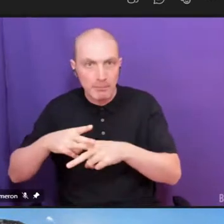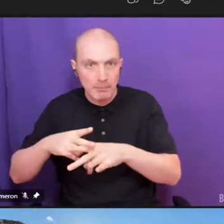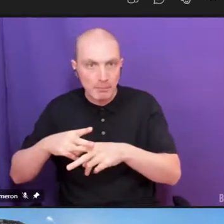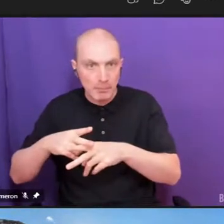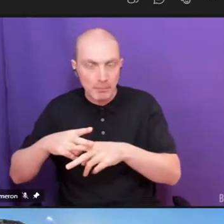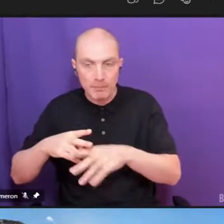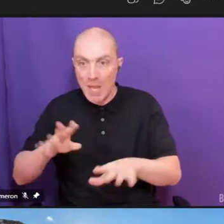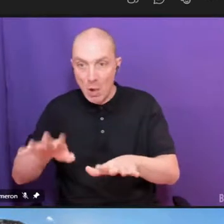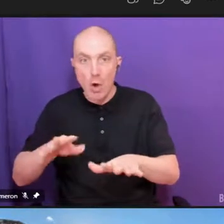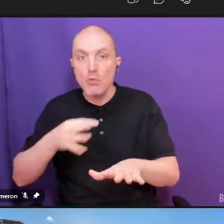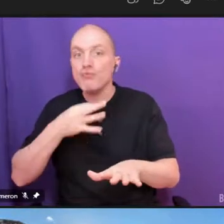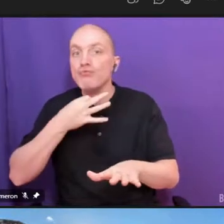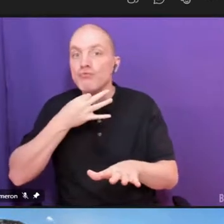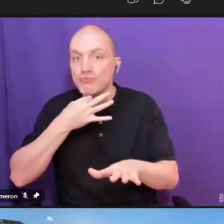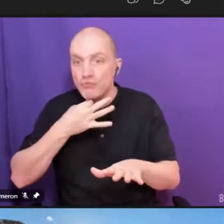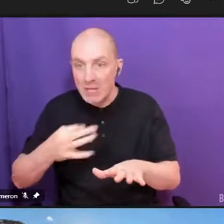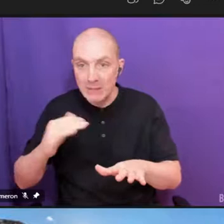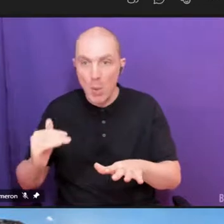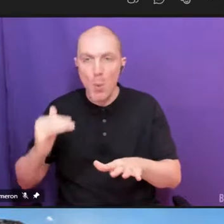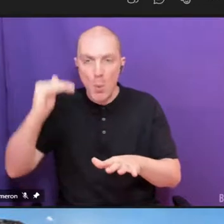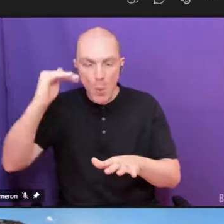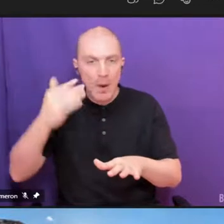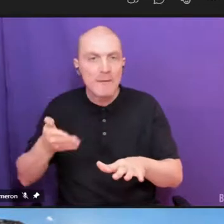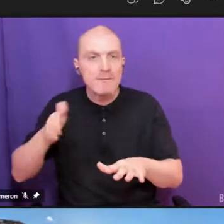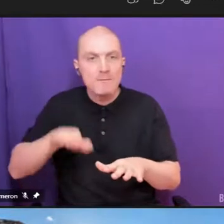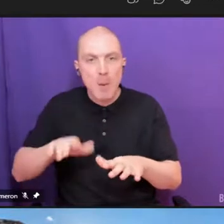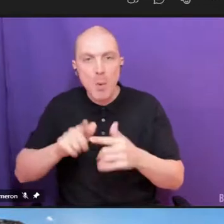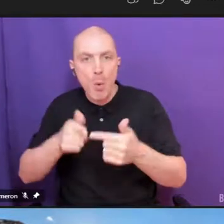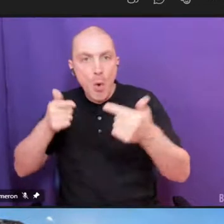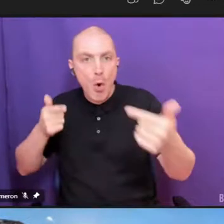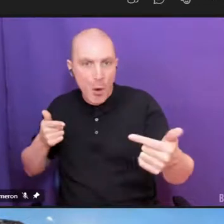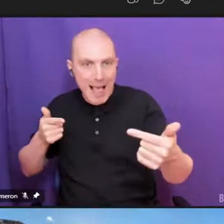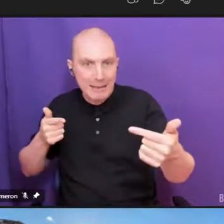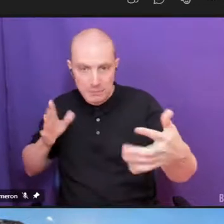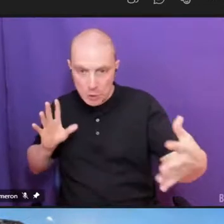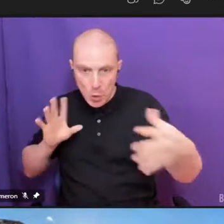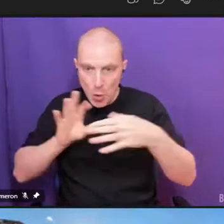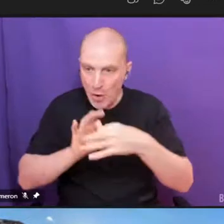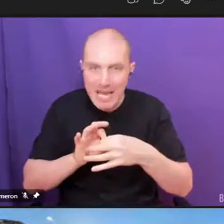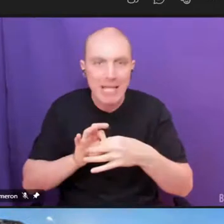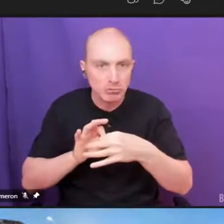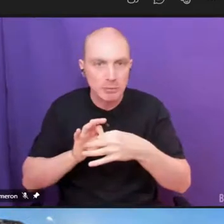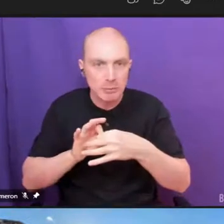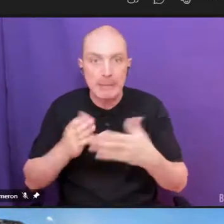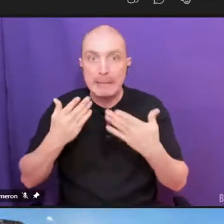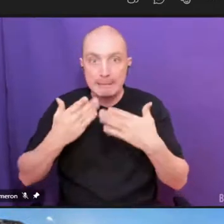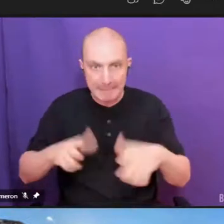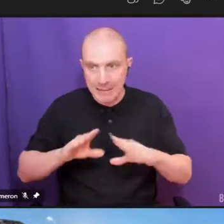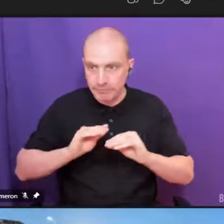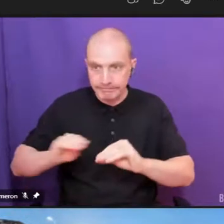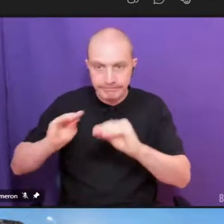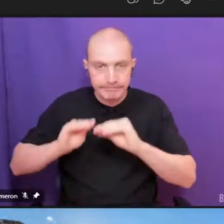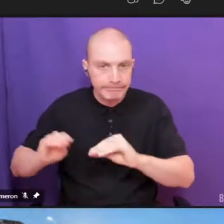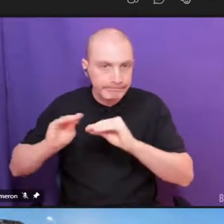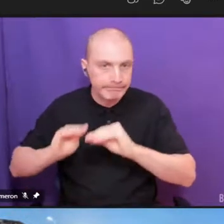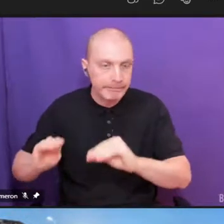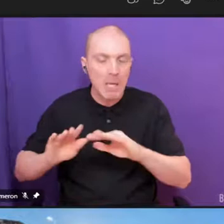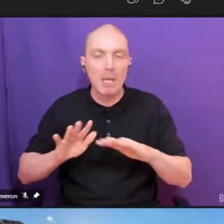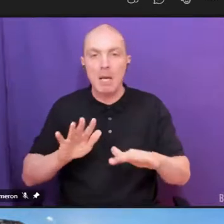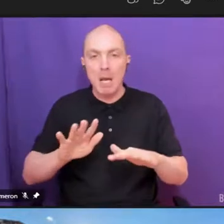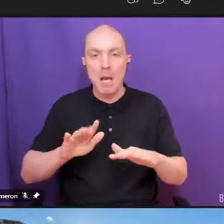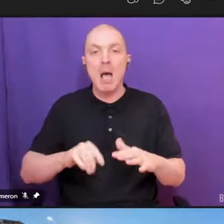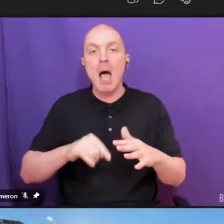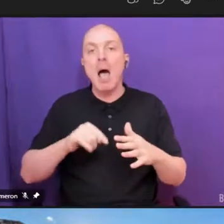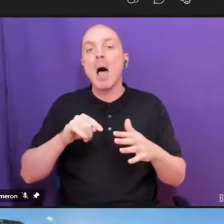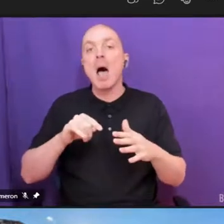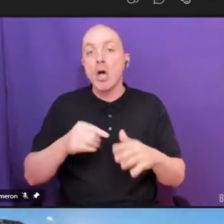from remote connections. That's the kind of main points. And as I said, at the very bottom of that, it then leads on to those three questions